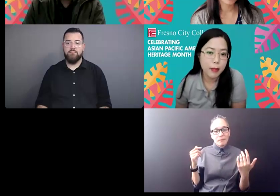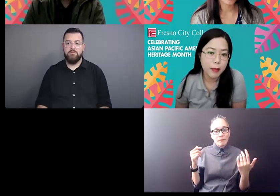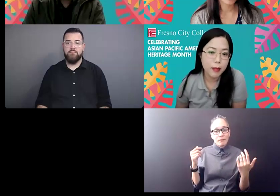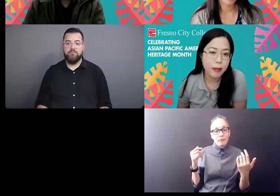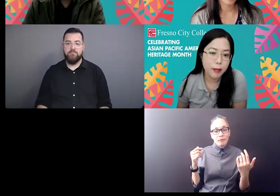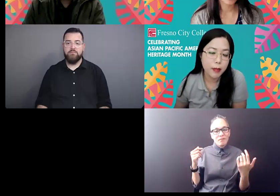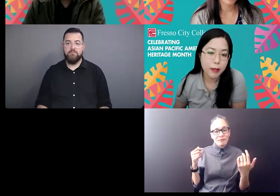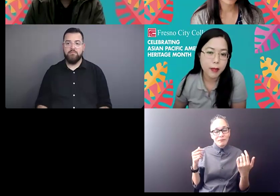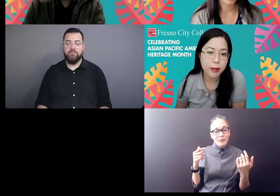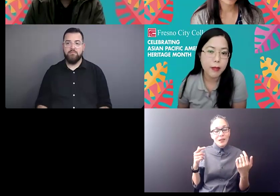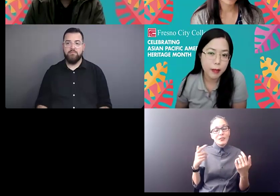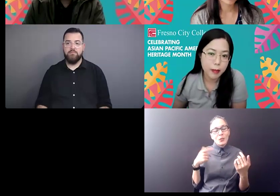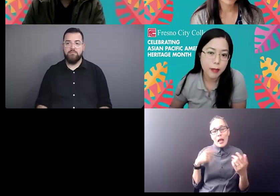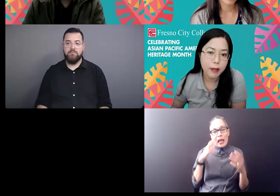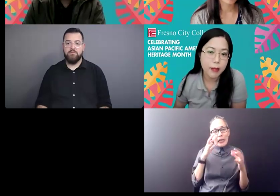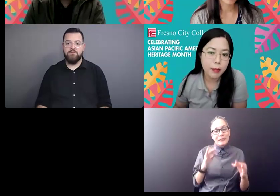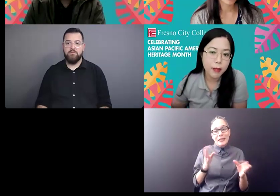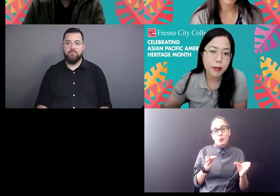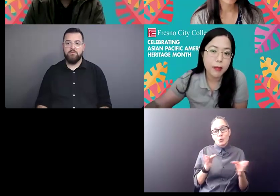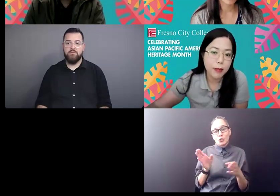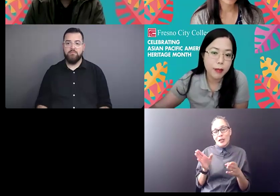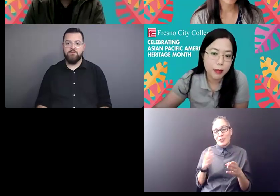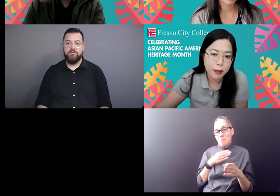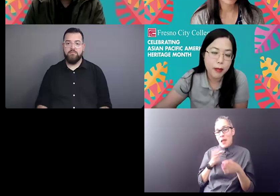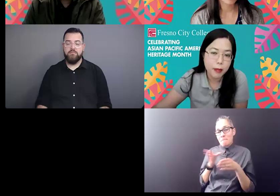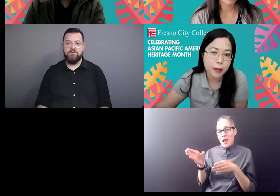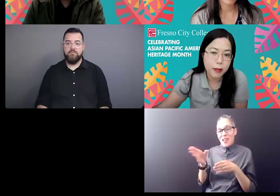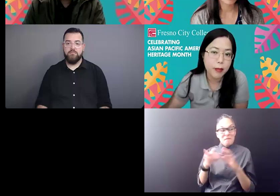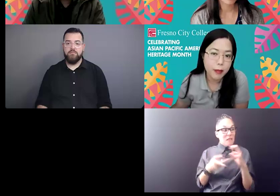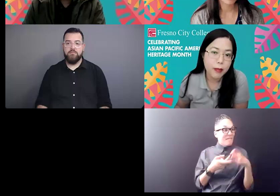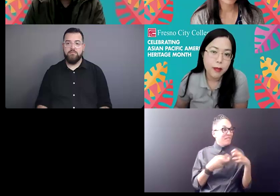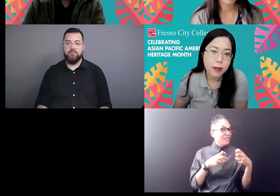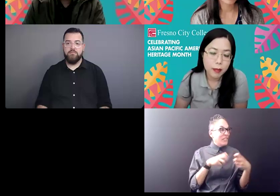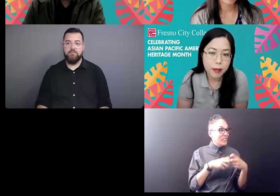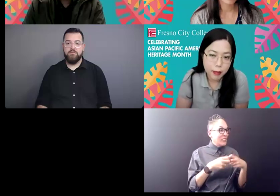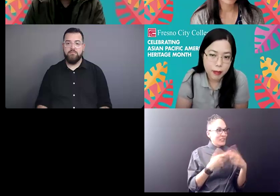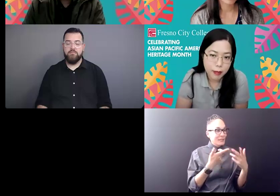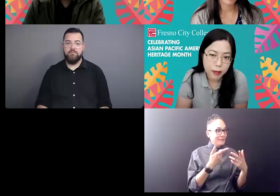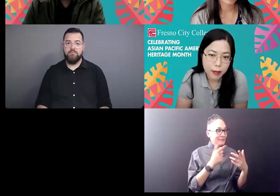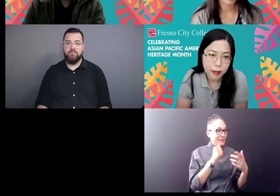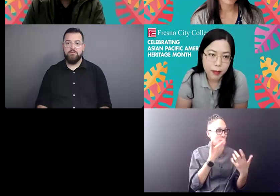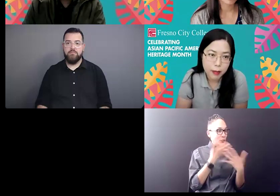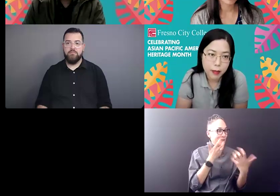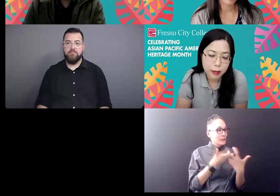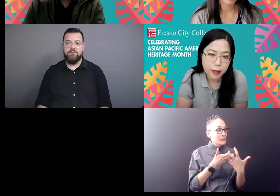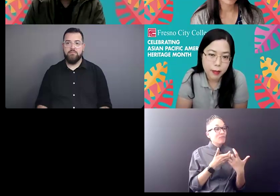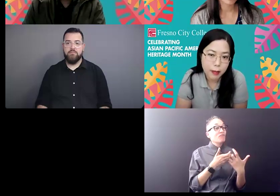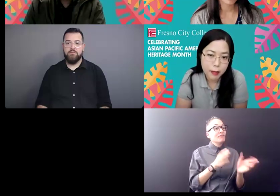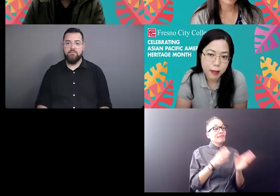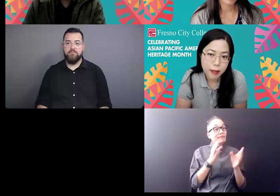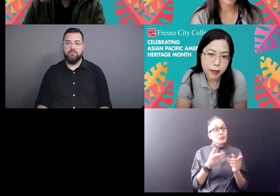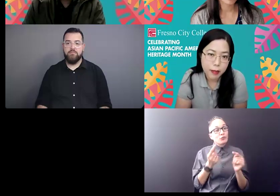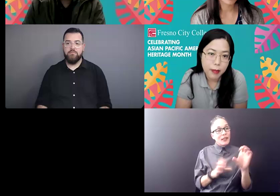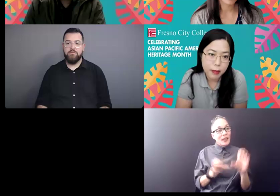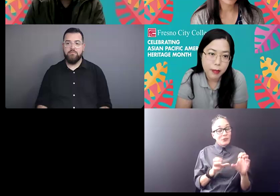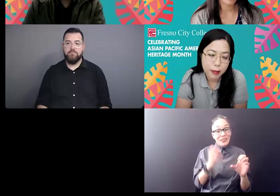I decided to go just a slightly different path, right? So physics obviously wasn't going to work. So let's try chemistry. And if chemistry ultimately didn't work out, I